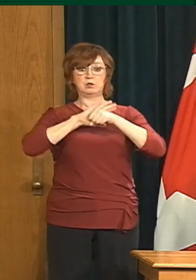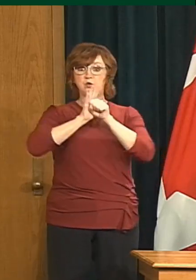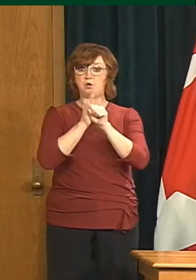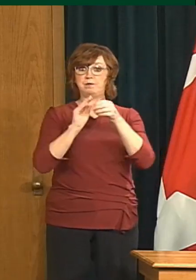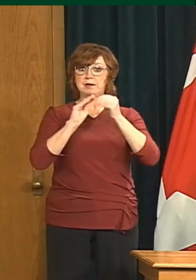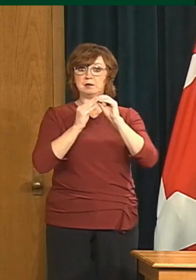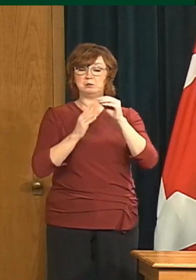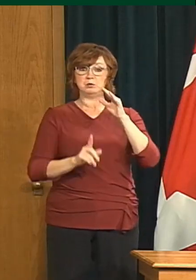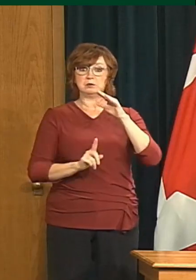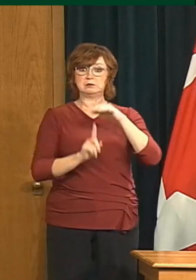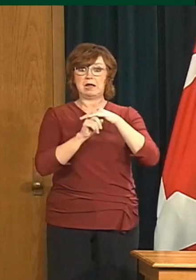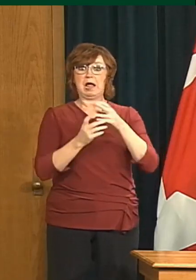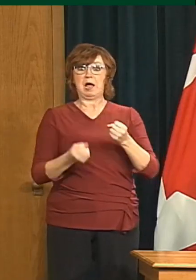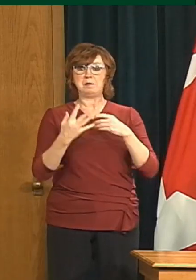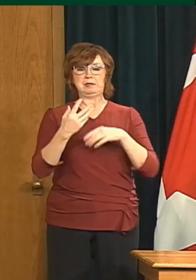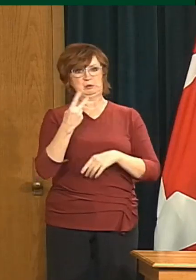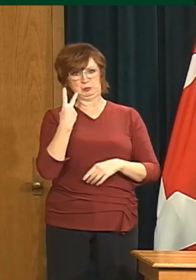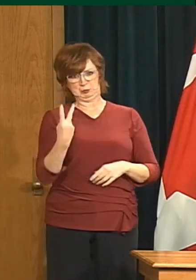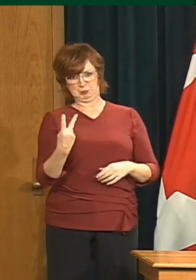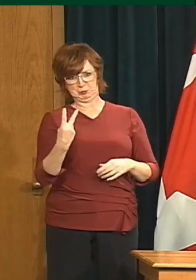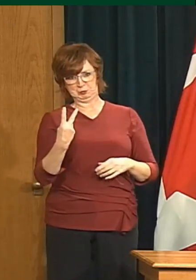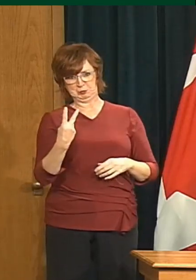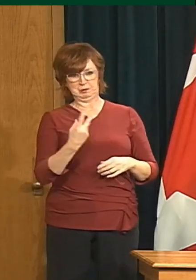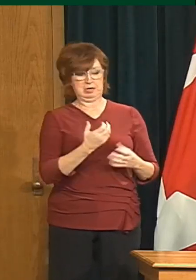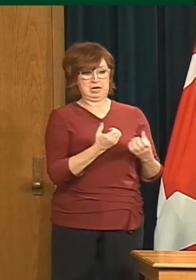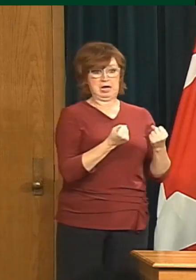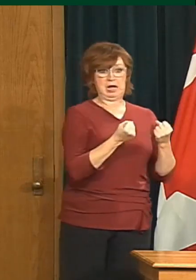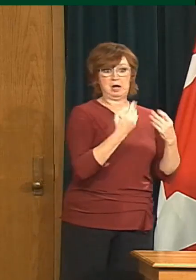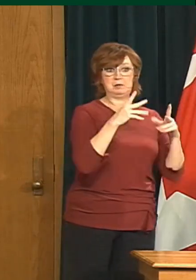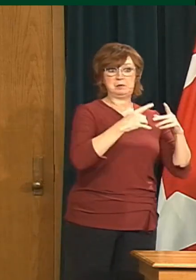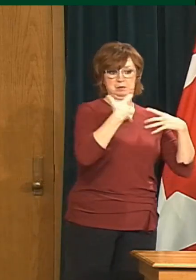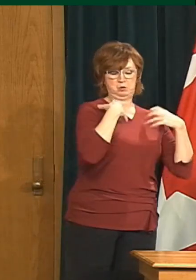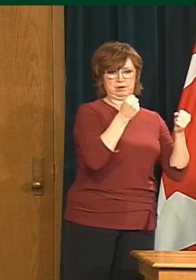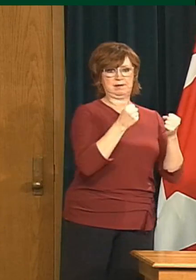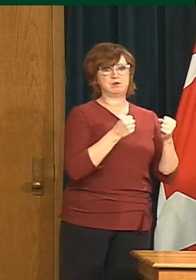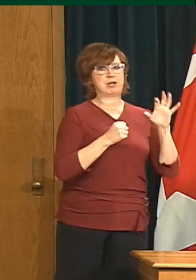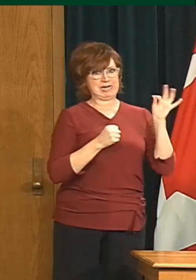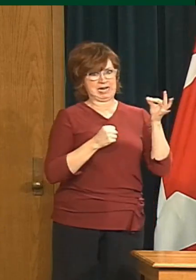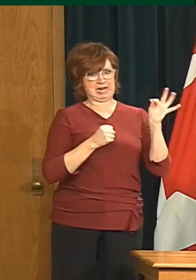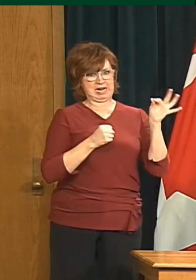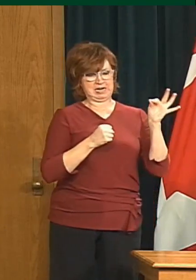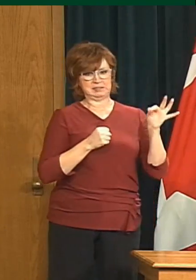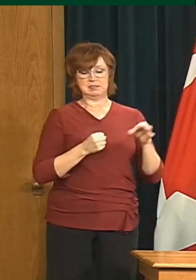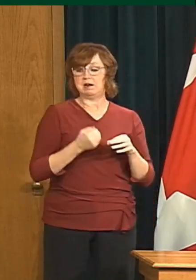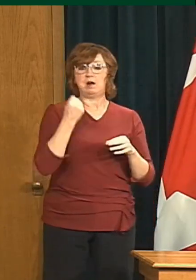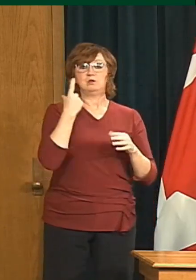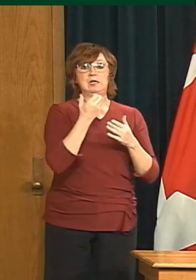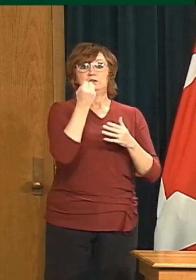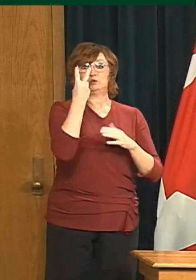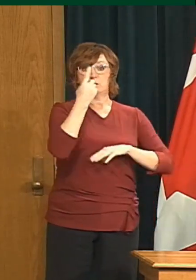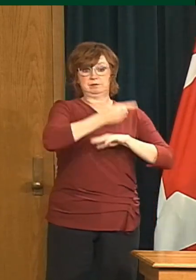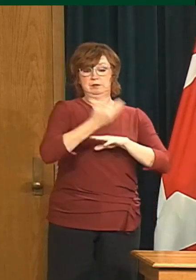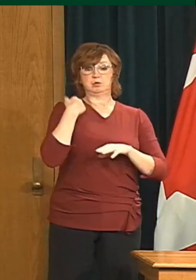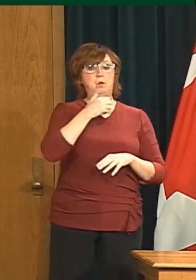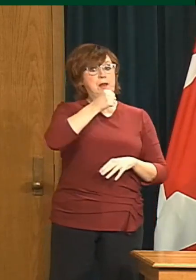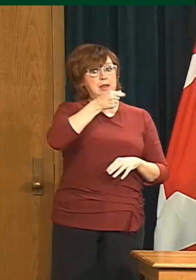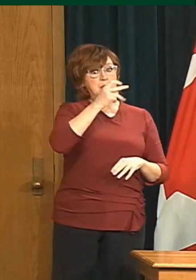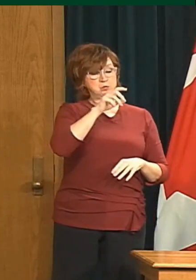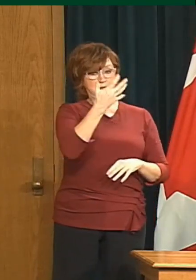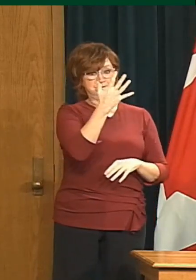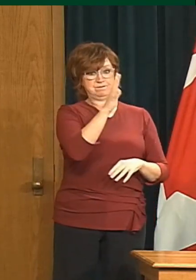new cases and 9 more recoveries. 12 days ago, on April the 5th, the number of active cases in Saskatchewan